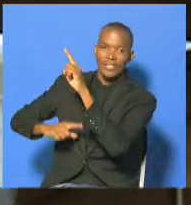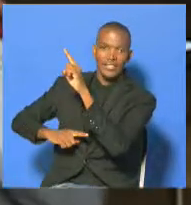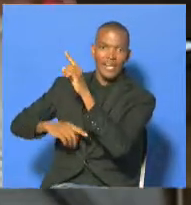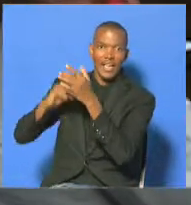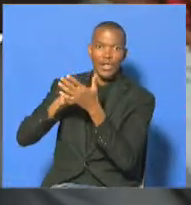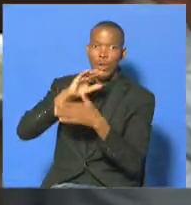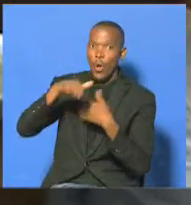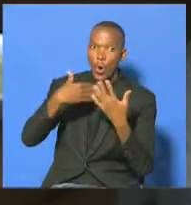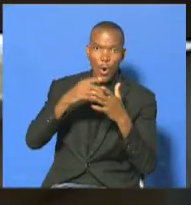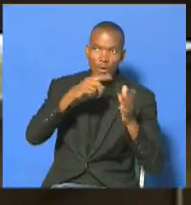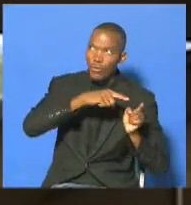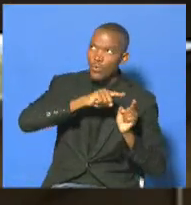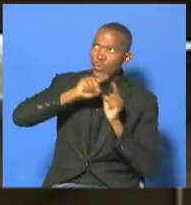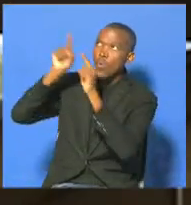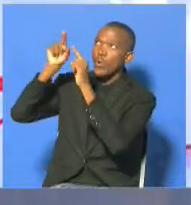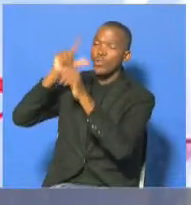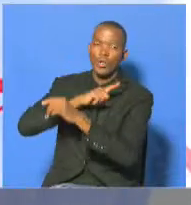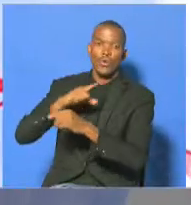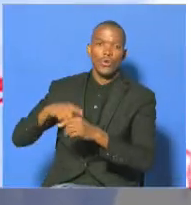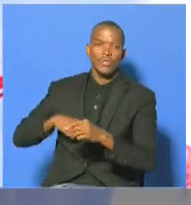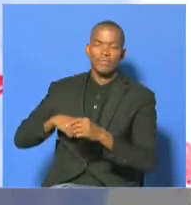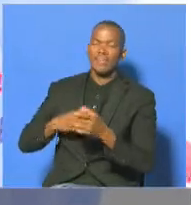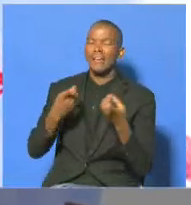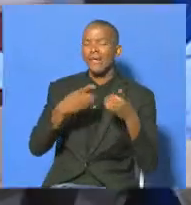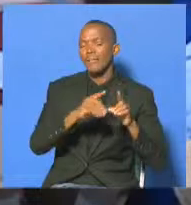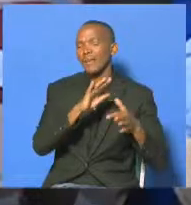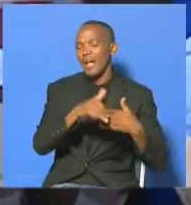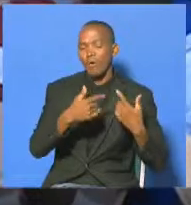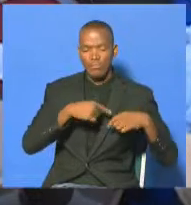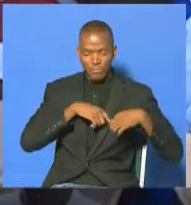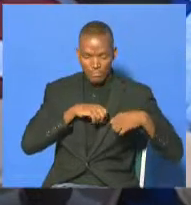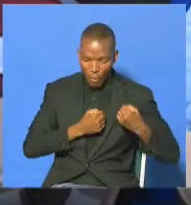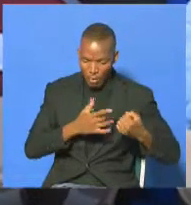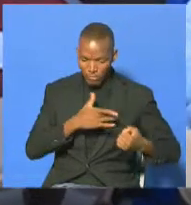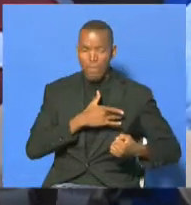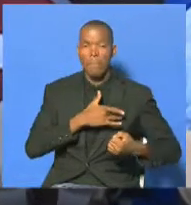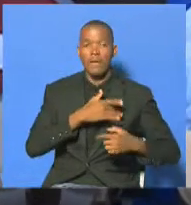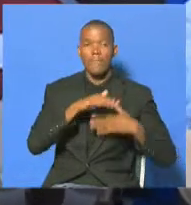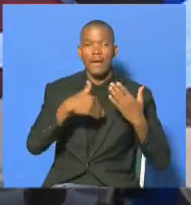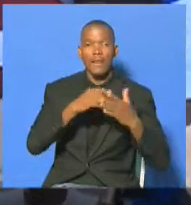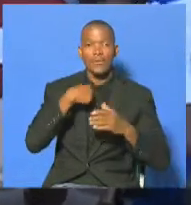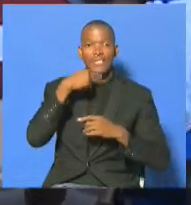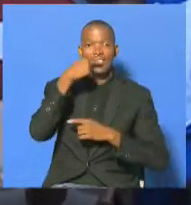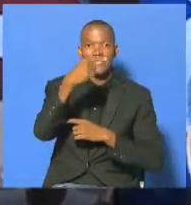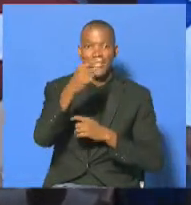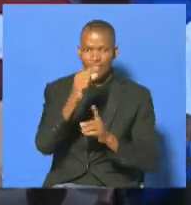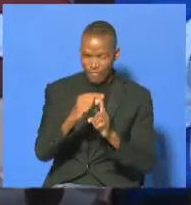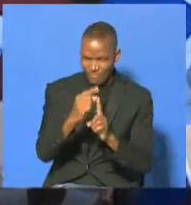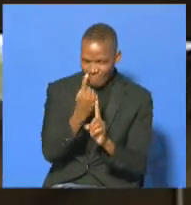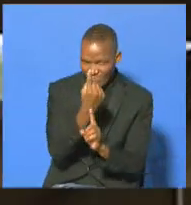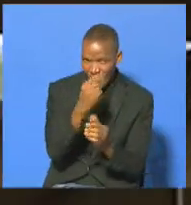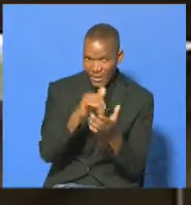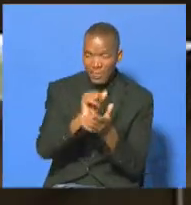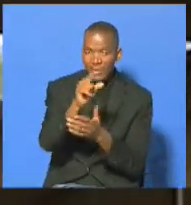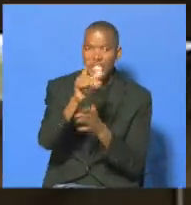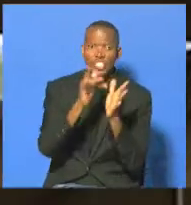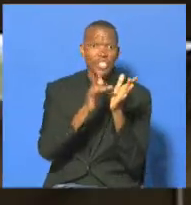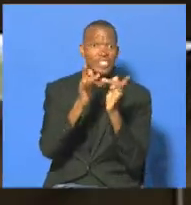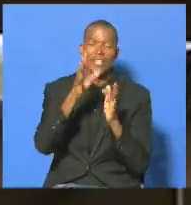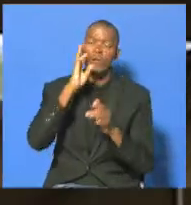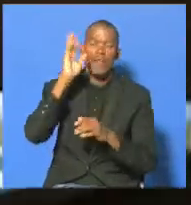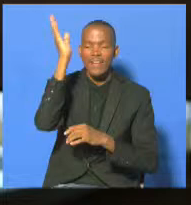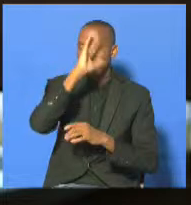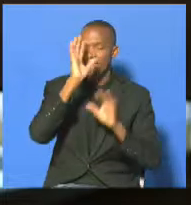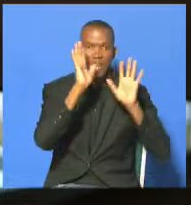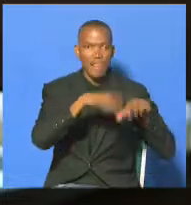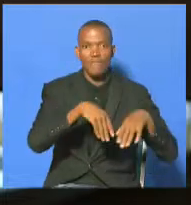a re tabogeleng ko go morena sego se hitile dipelo re tshikinyegile. Mme I want to say this one way to you, Jesus will never leave you nor